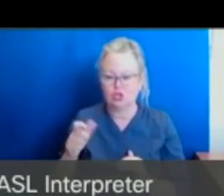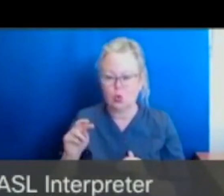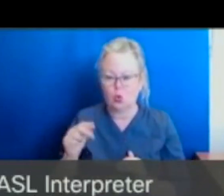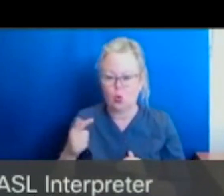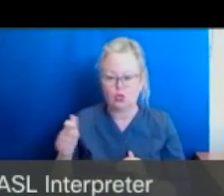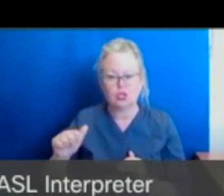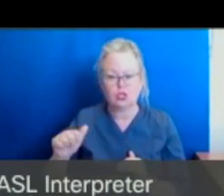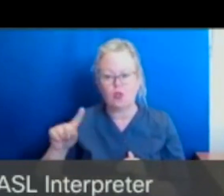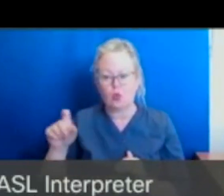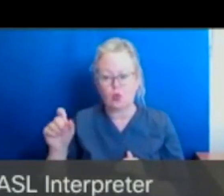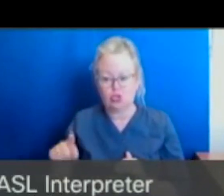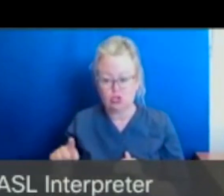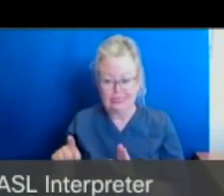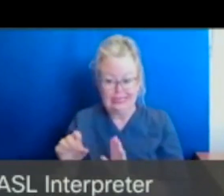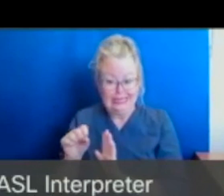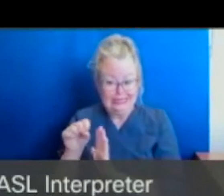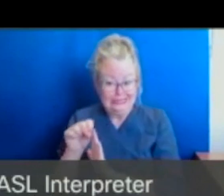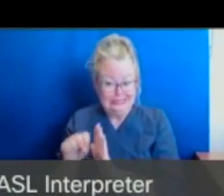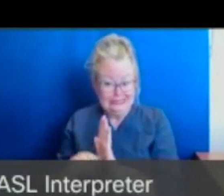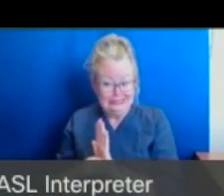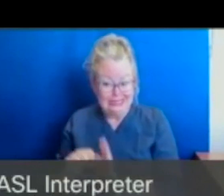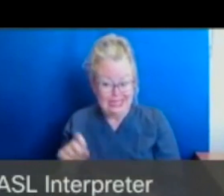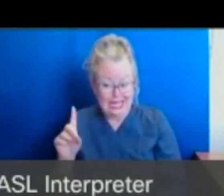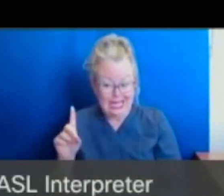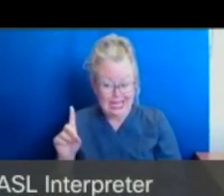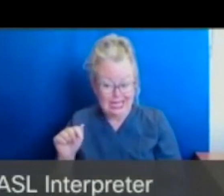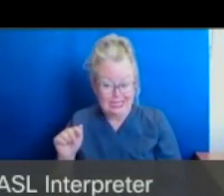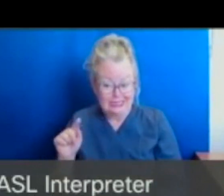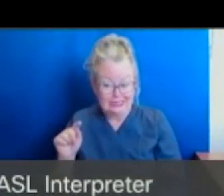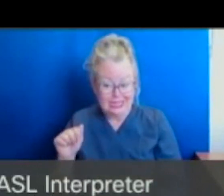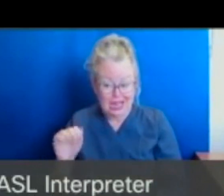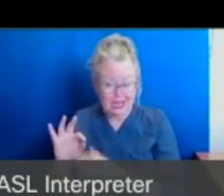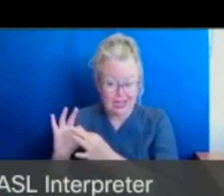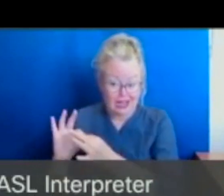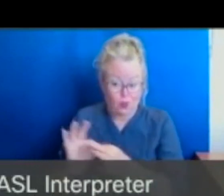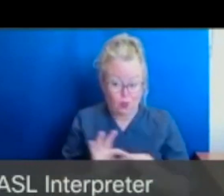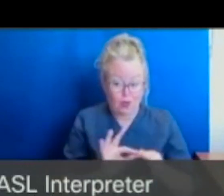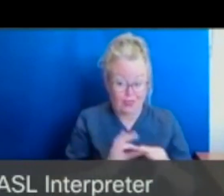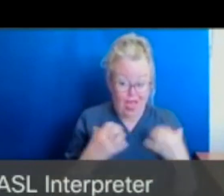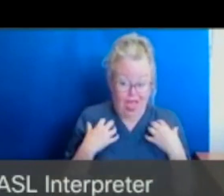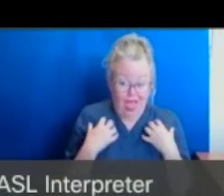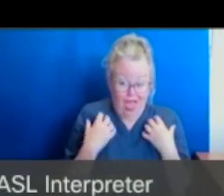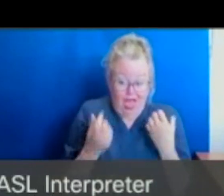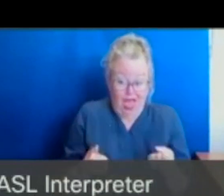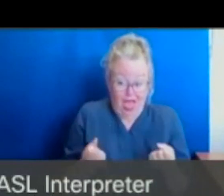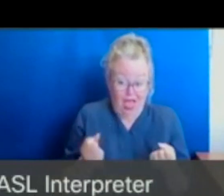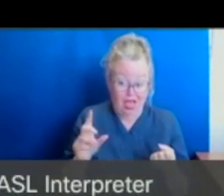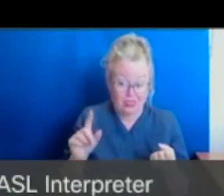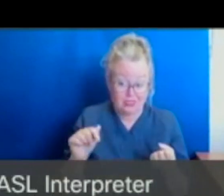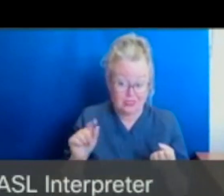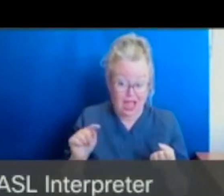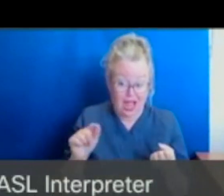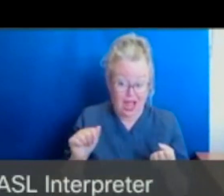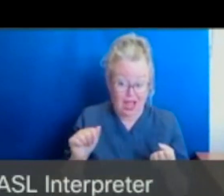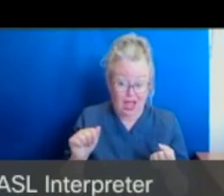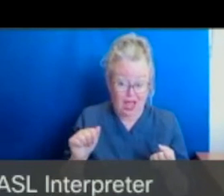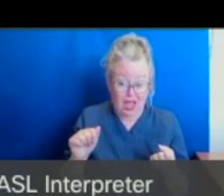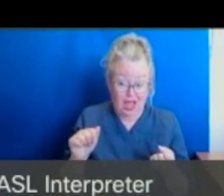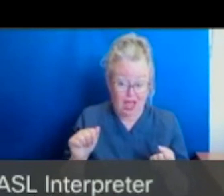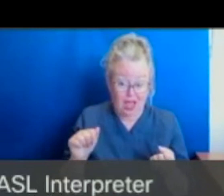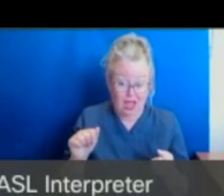state data to be linked with health data to address an education question?